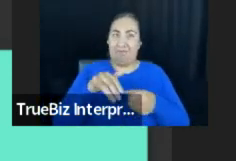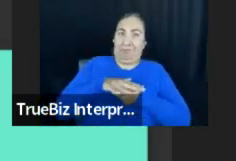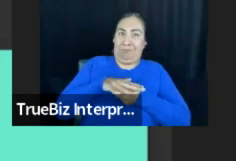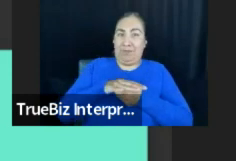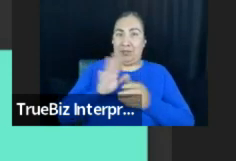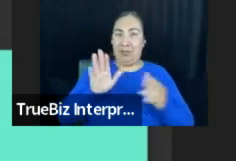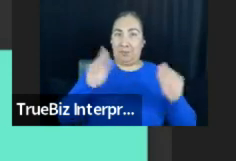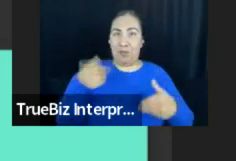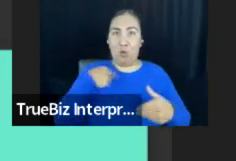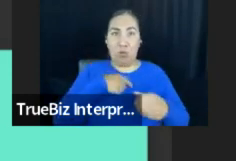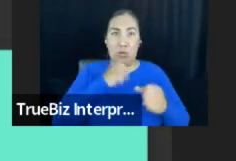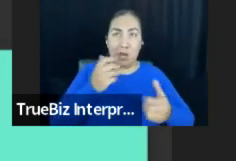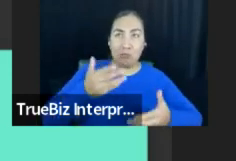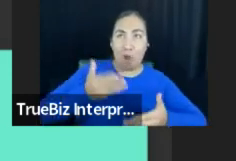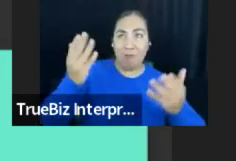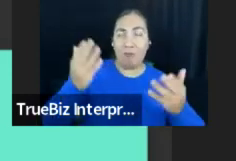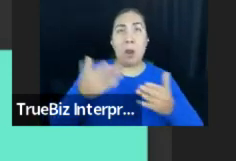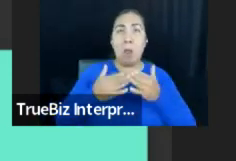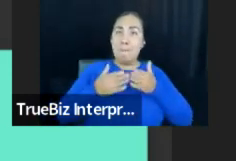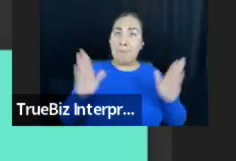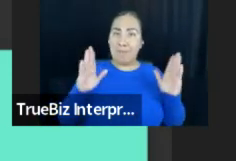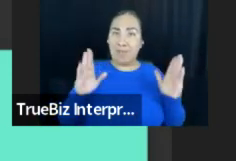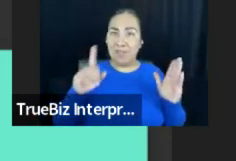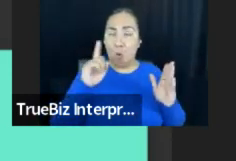our artists and our caregivers